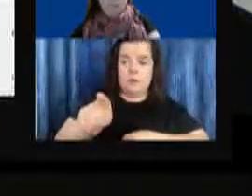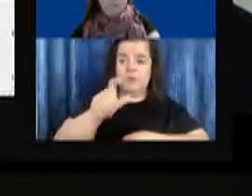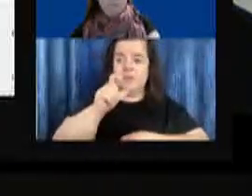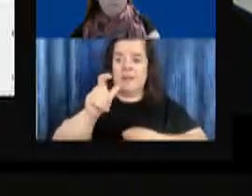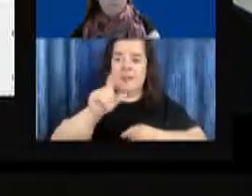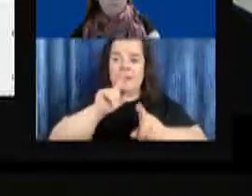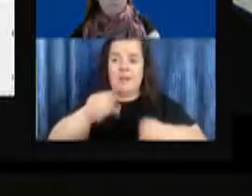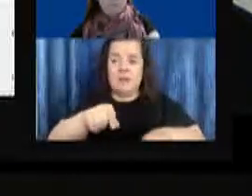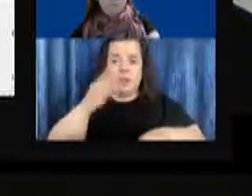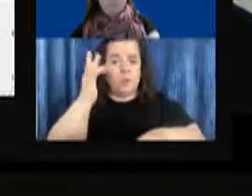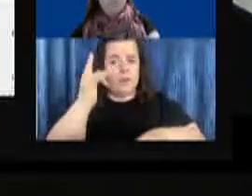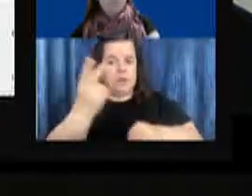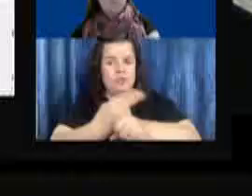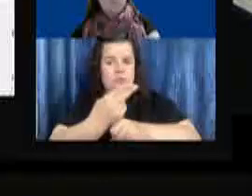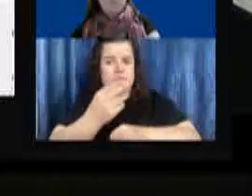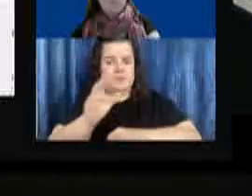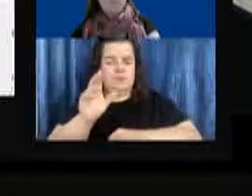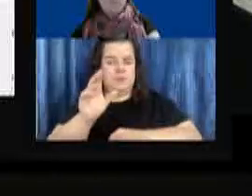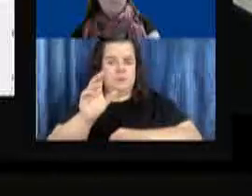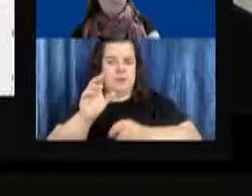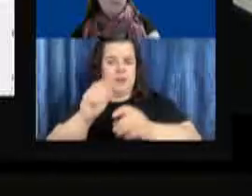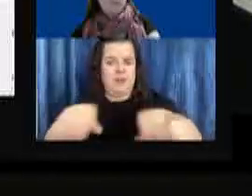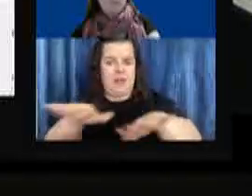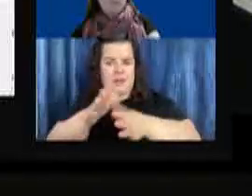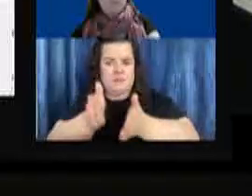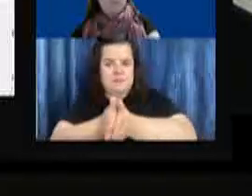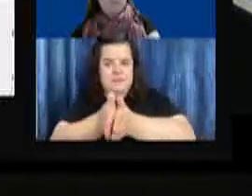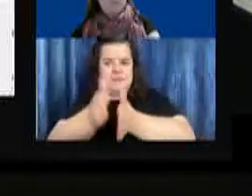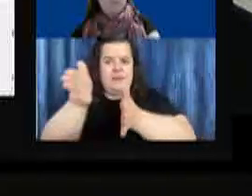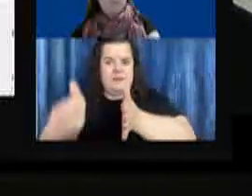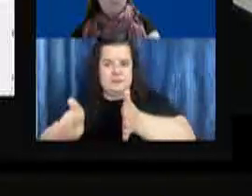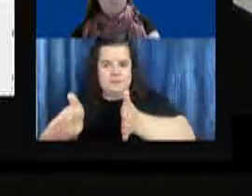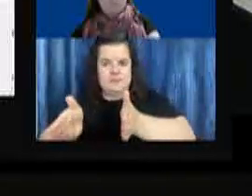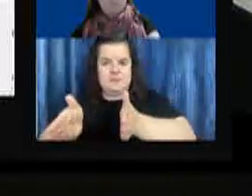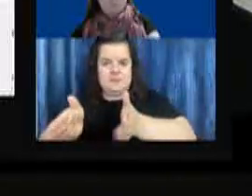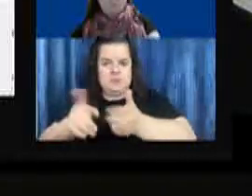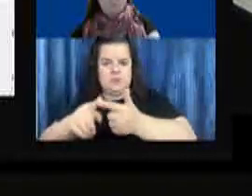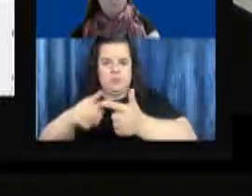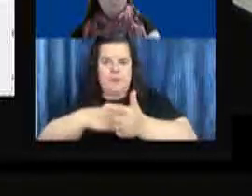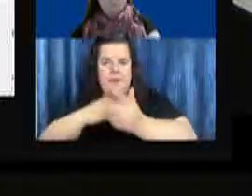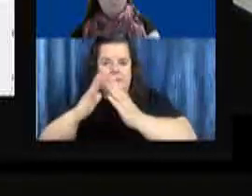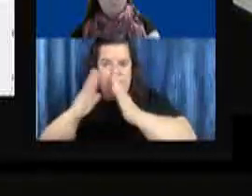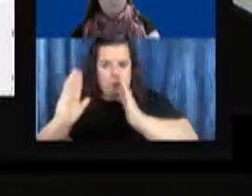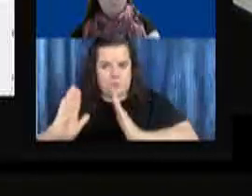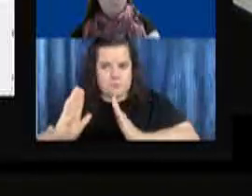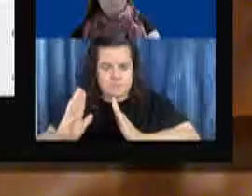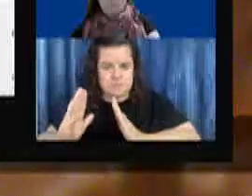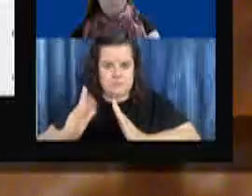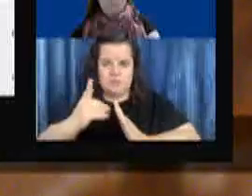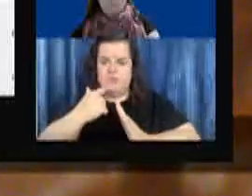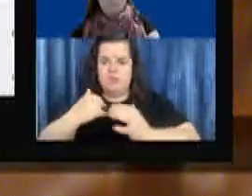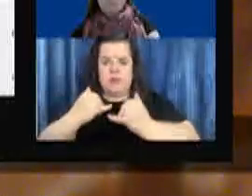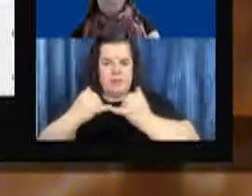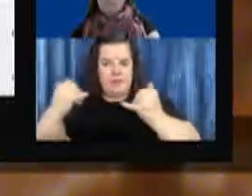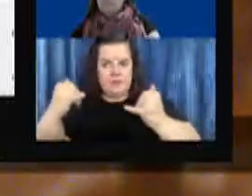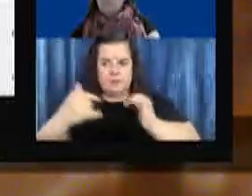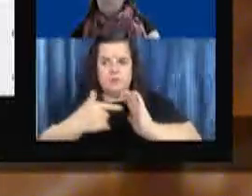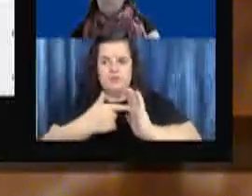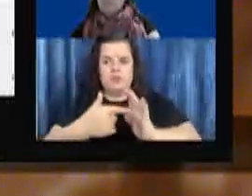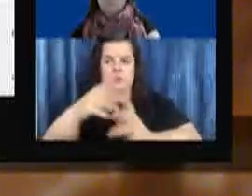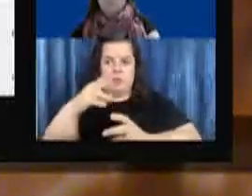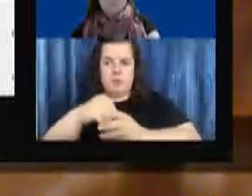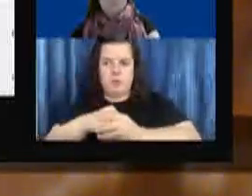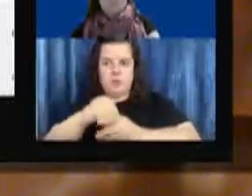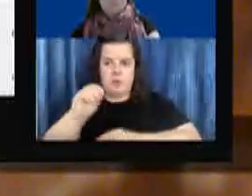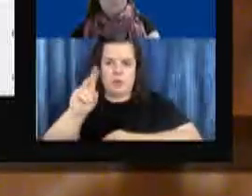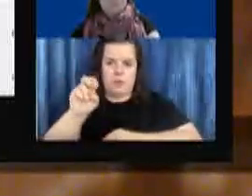why are you using the parcel right smack up against my house? And the red line shows that it includes Ober